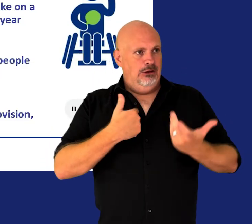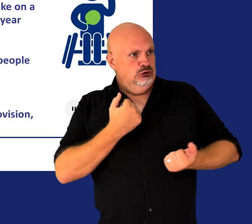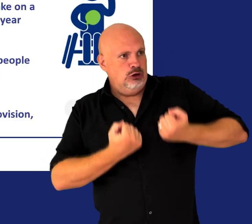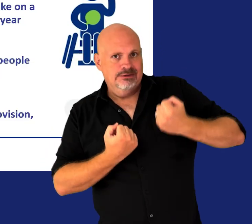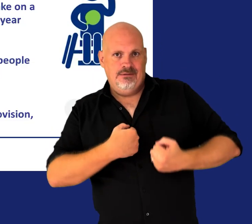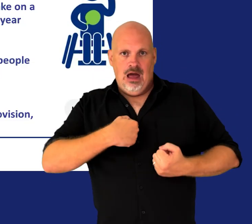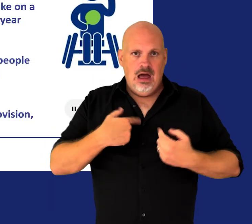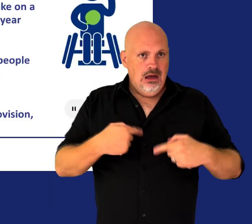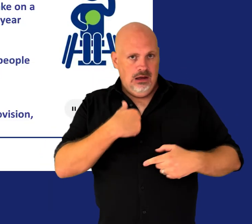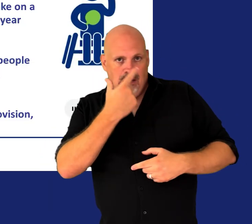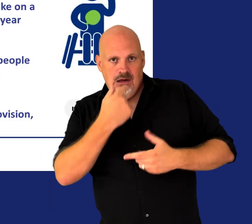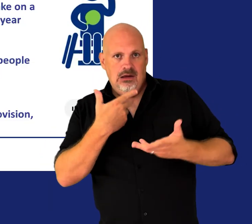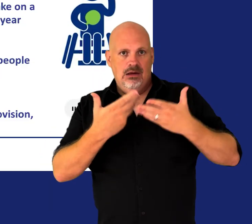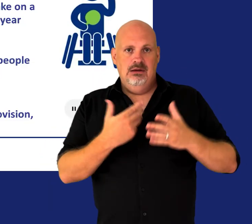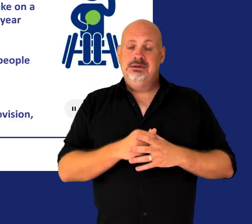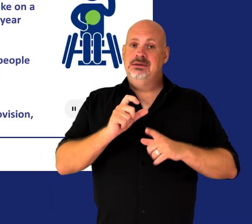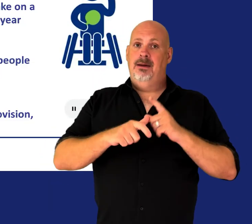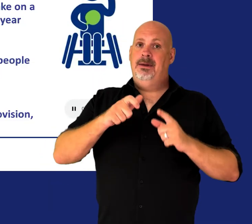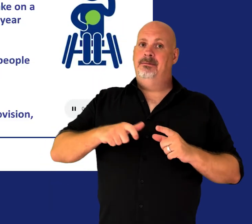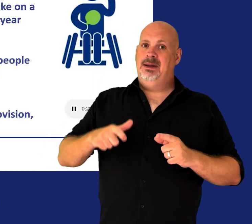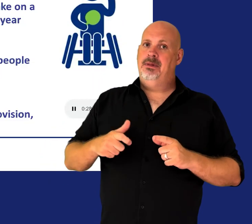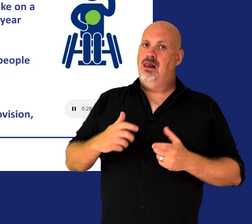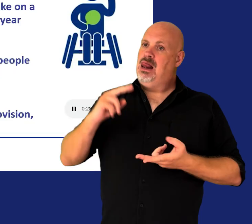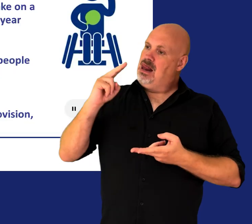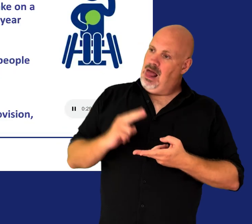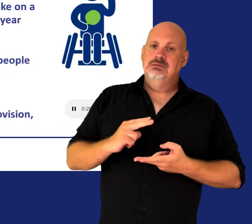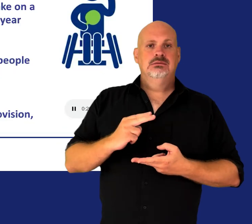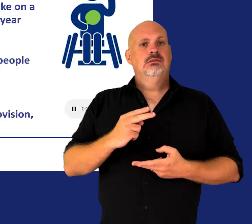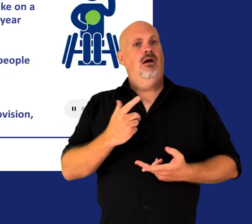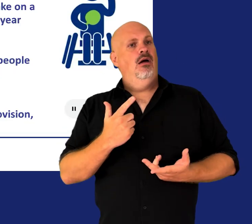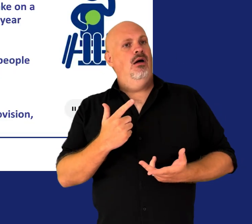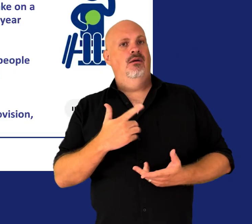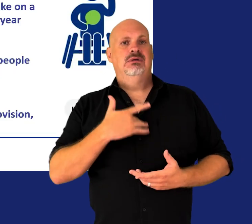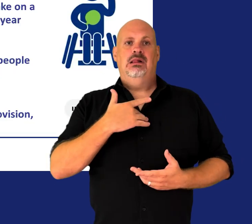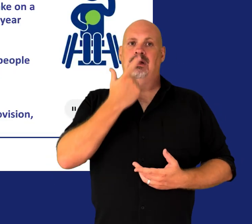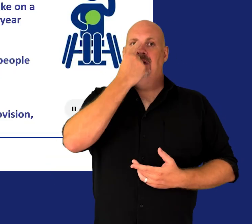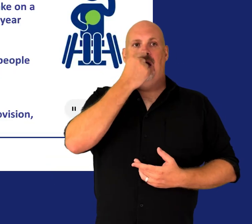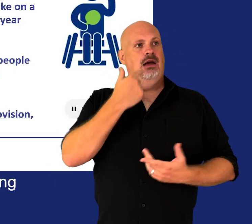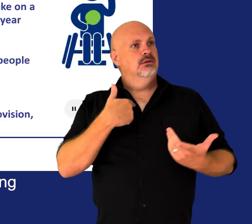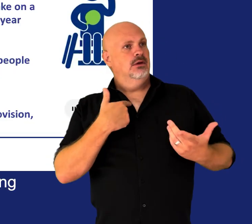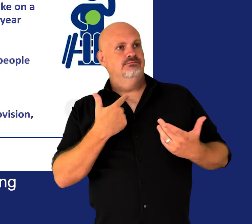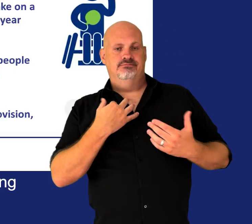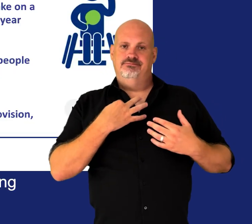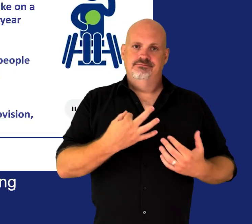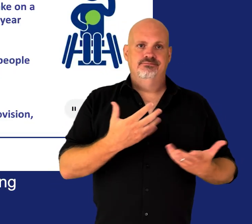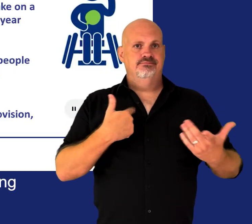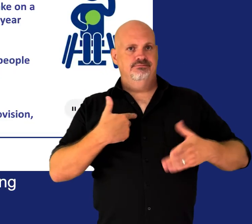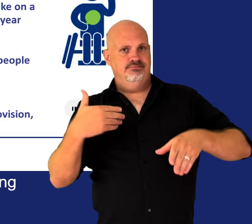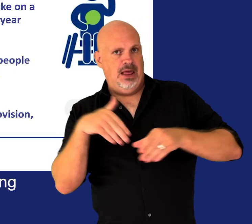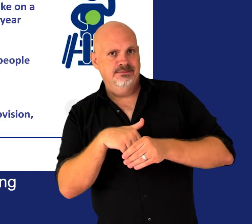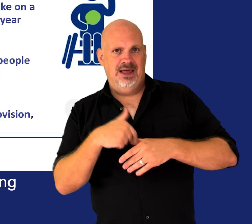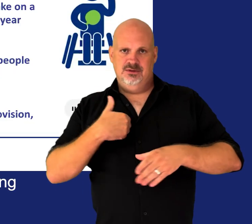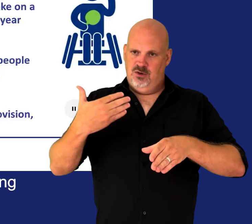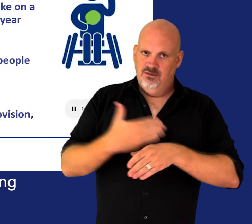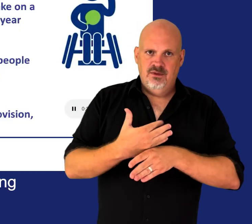justify themselves. Disabled people are less likely to see themselves represented in participating,